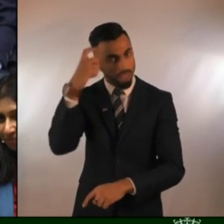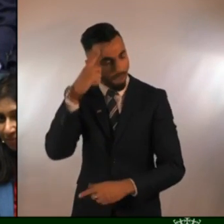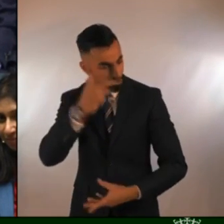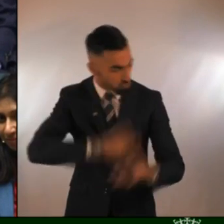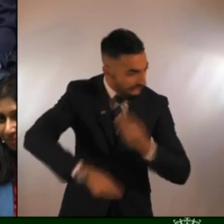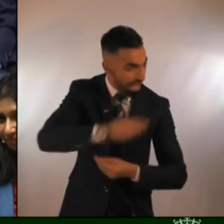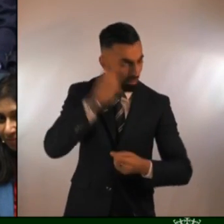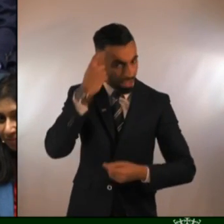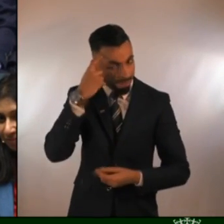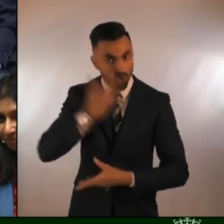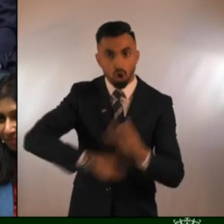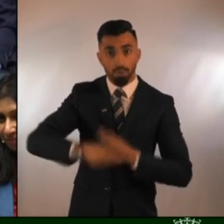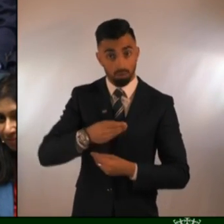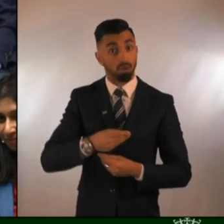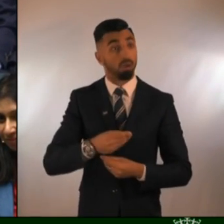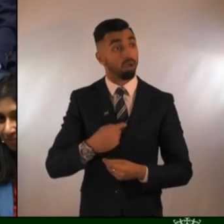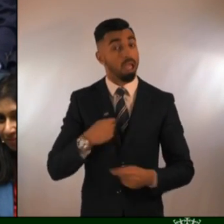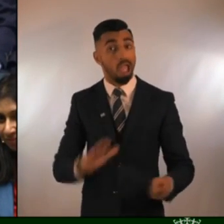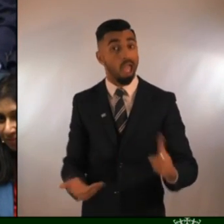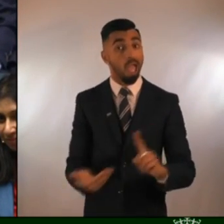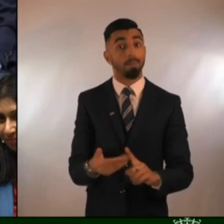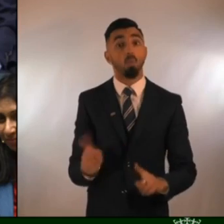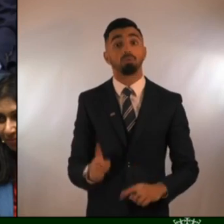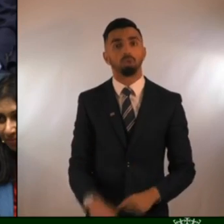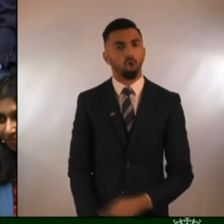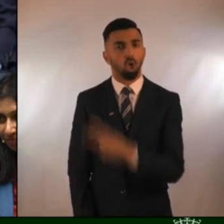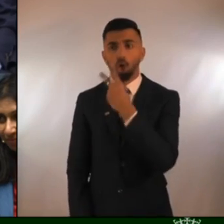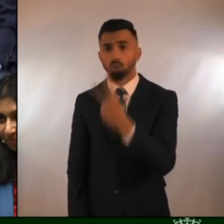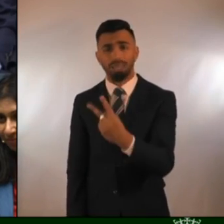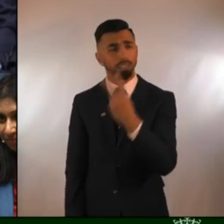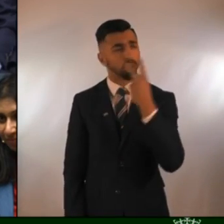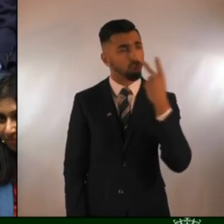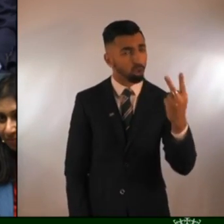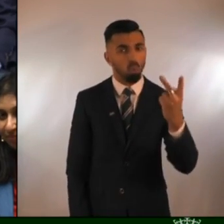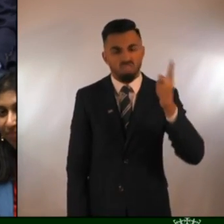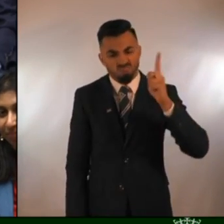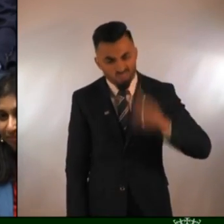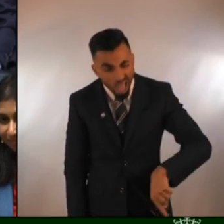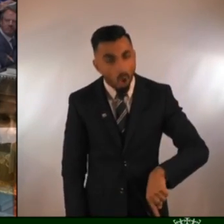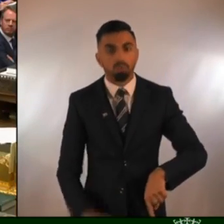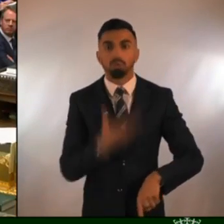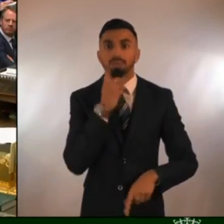Our ultimate ambition is to move 22,000 civil servants outside central London.